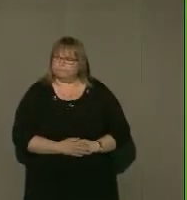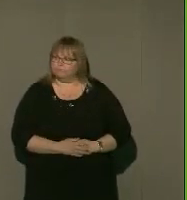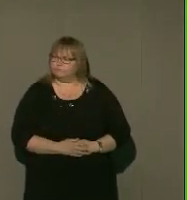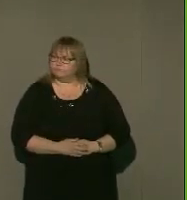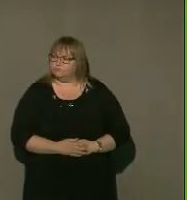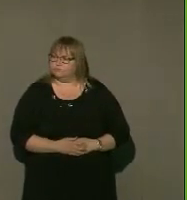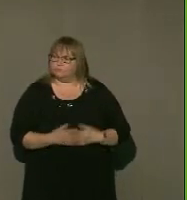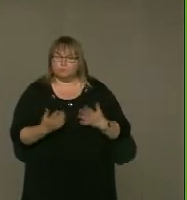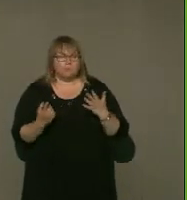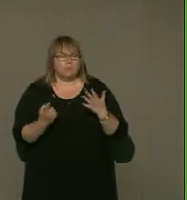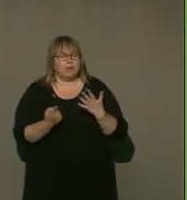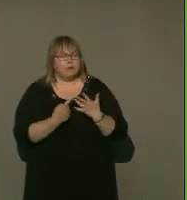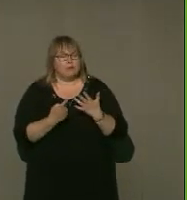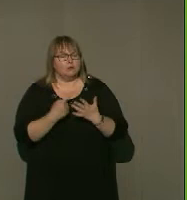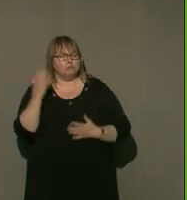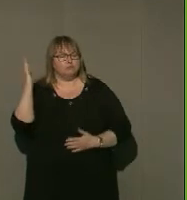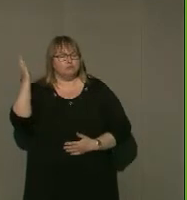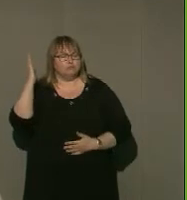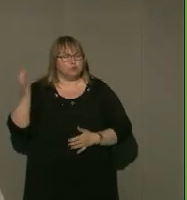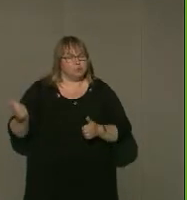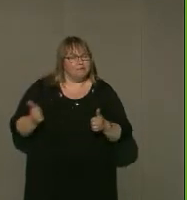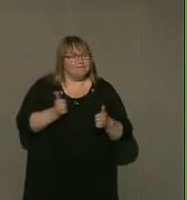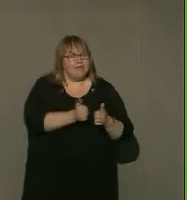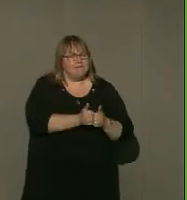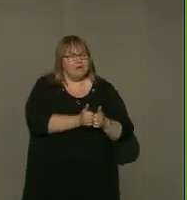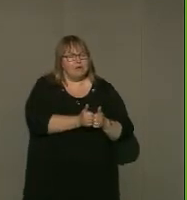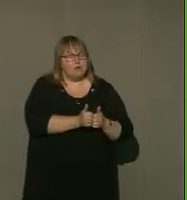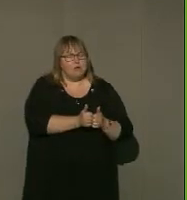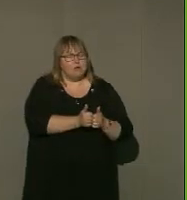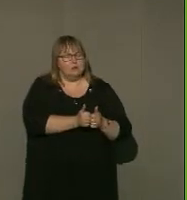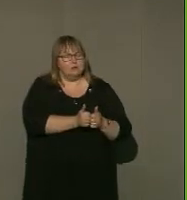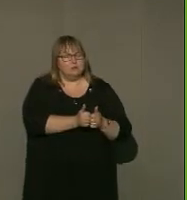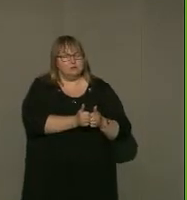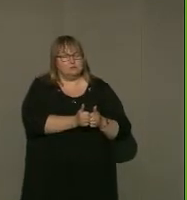anybody else who wishes to speak in favour?